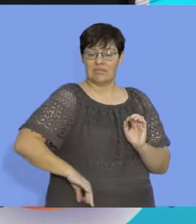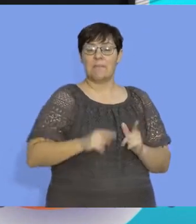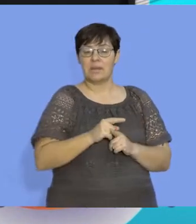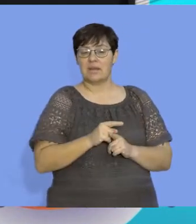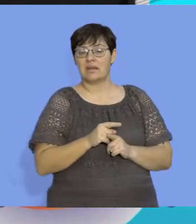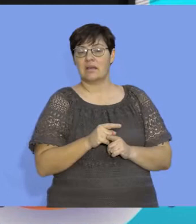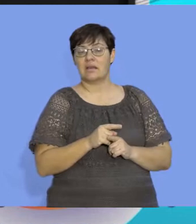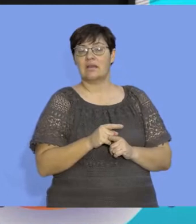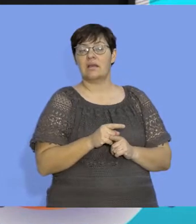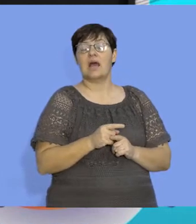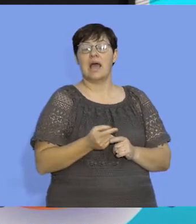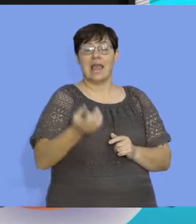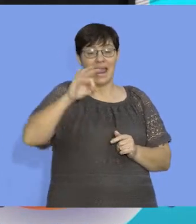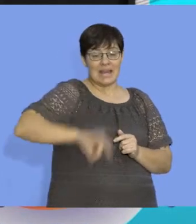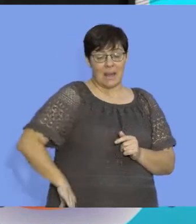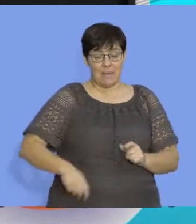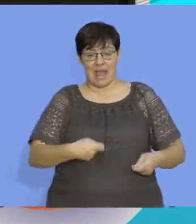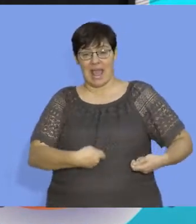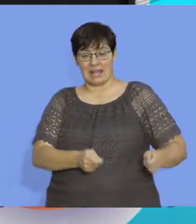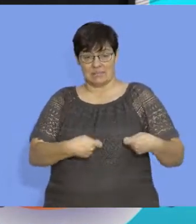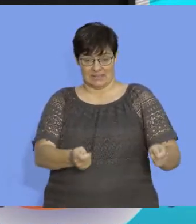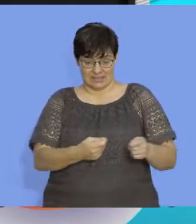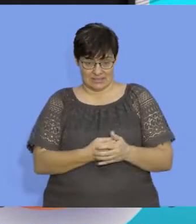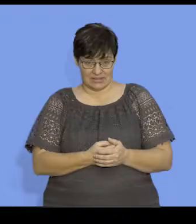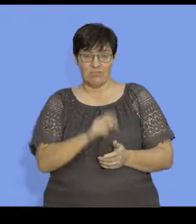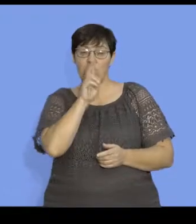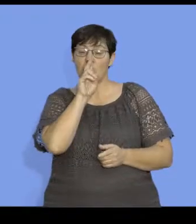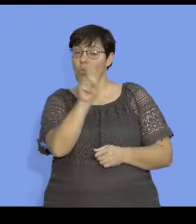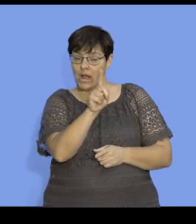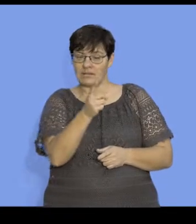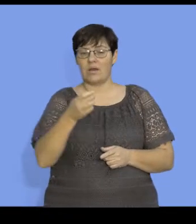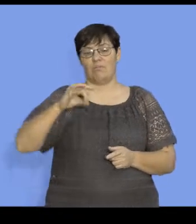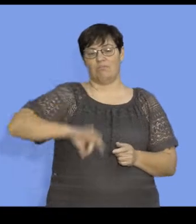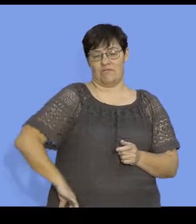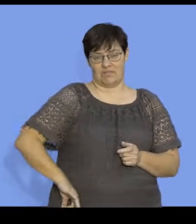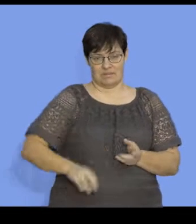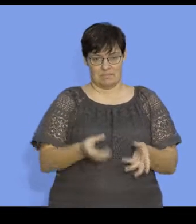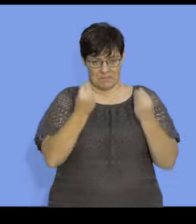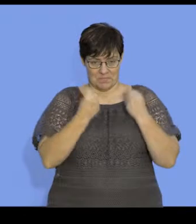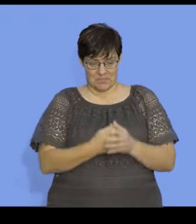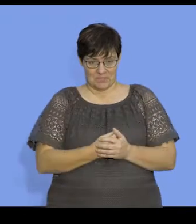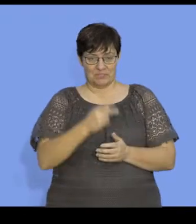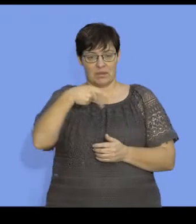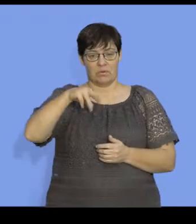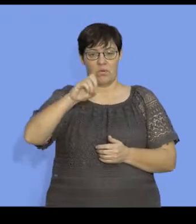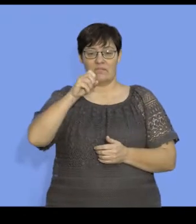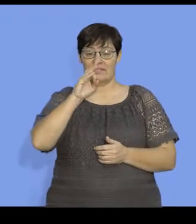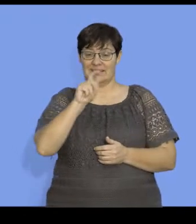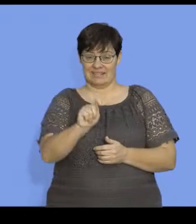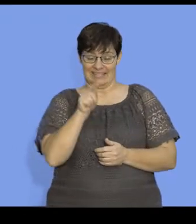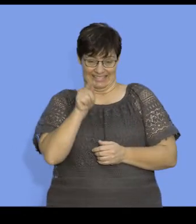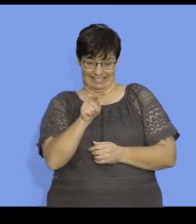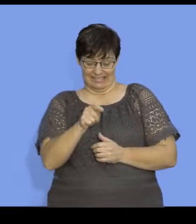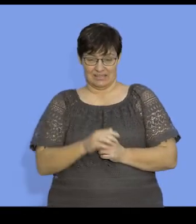with incomes and expenses, and we're looking at profit. That's right, the profit component.